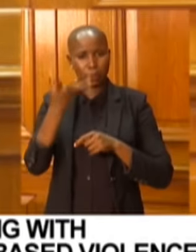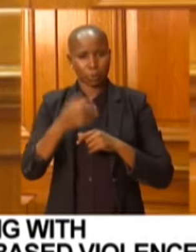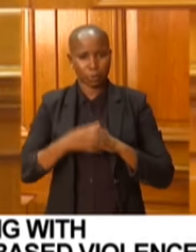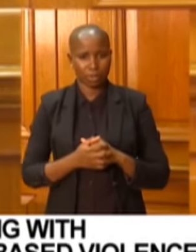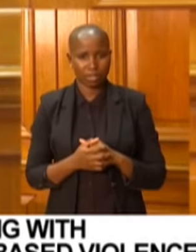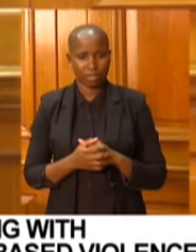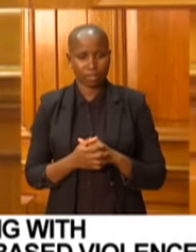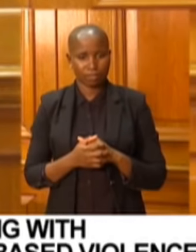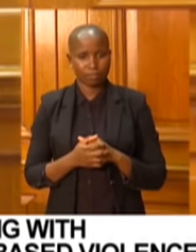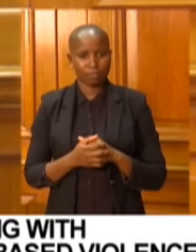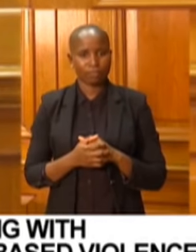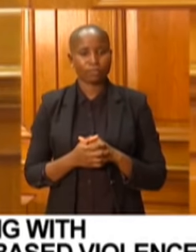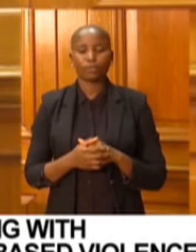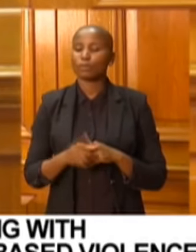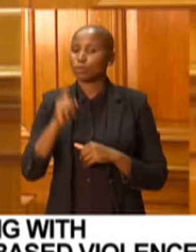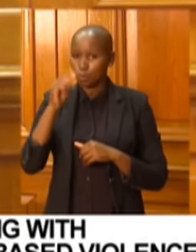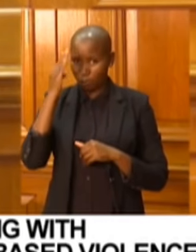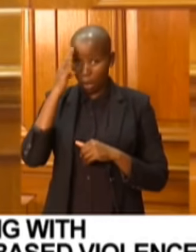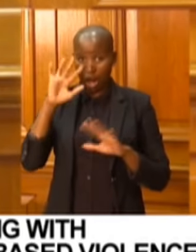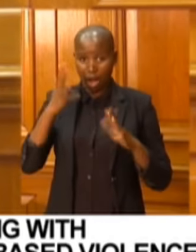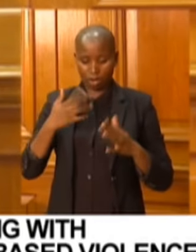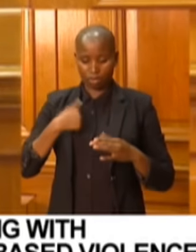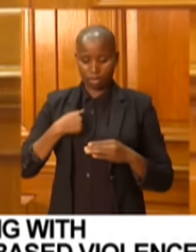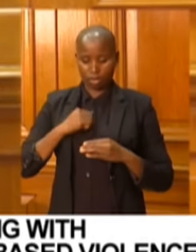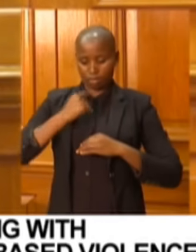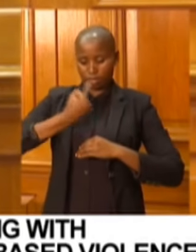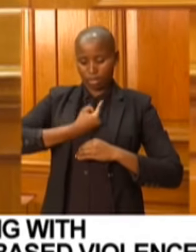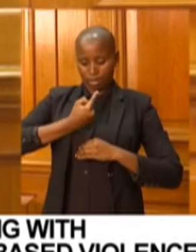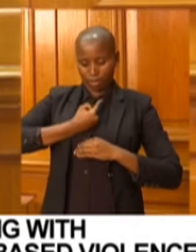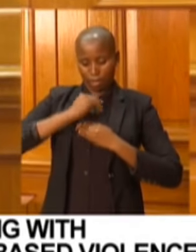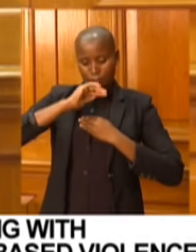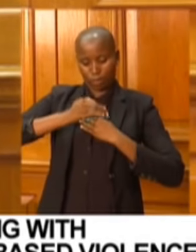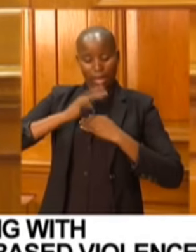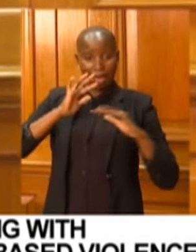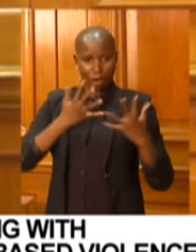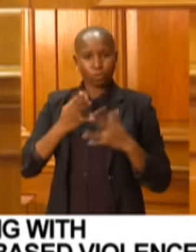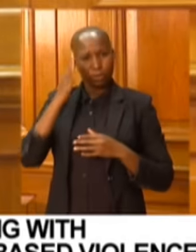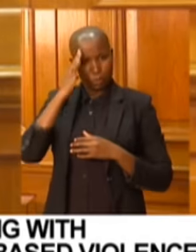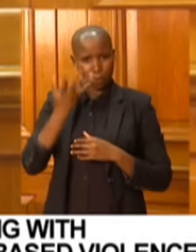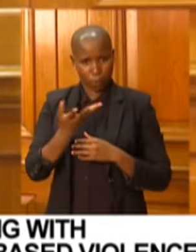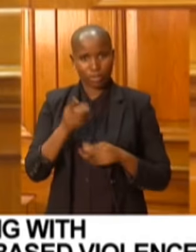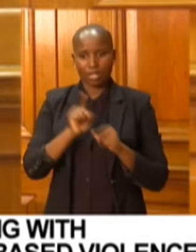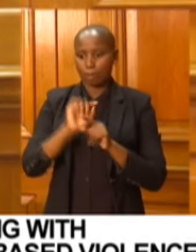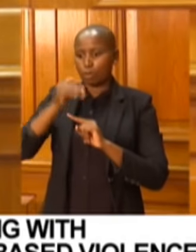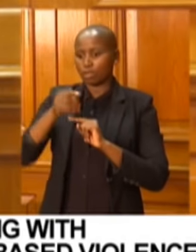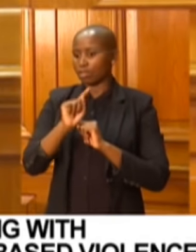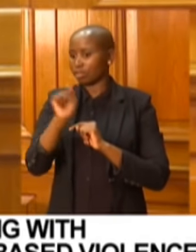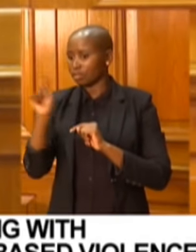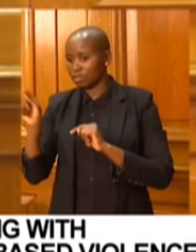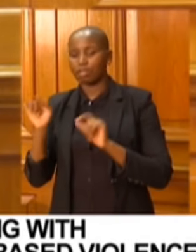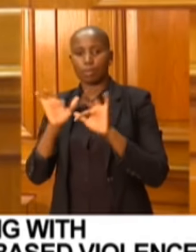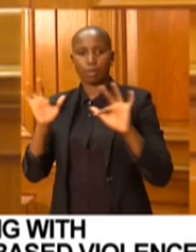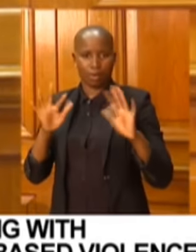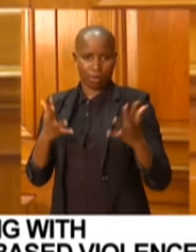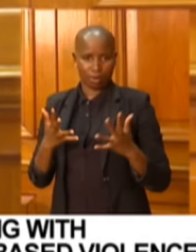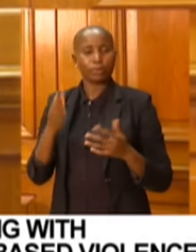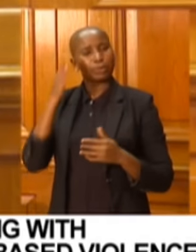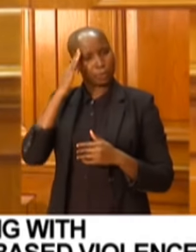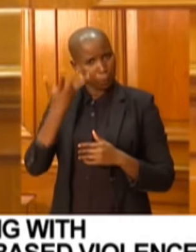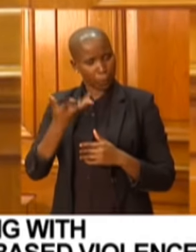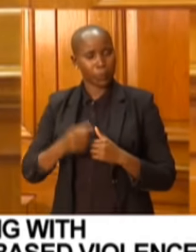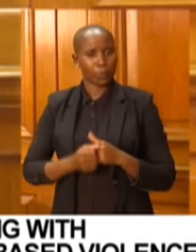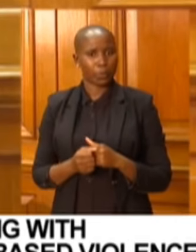need to do to protect ourselves and to protect those around us. We know also what